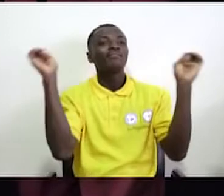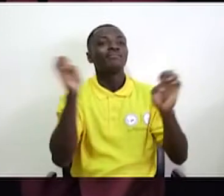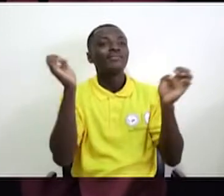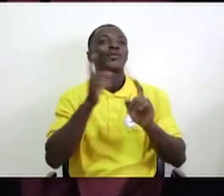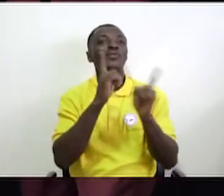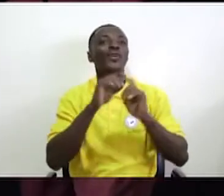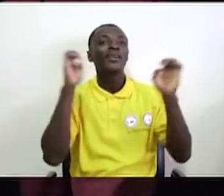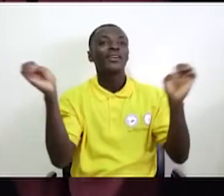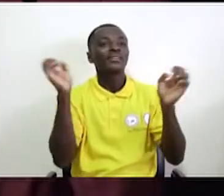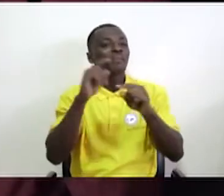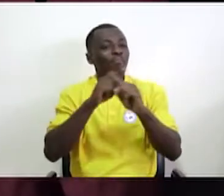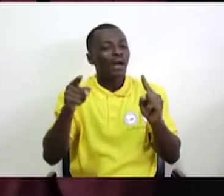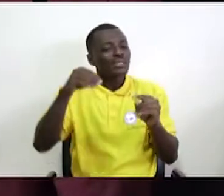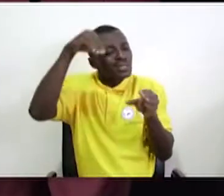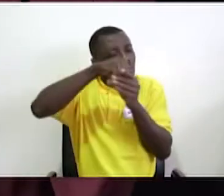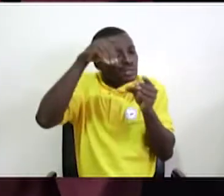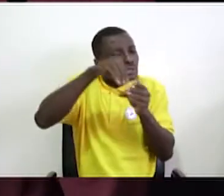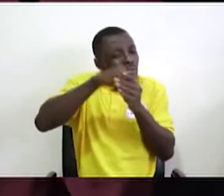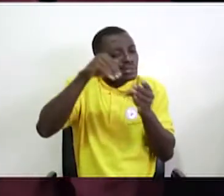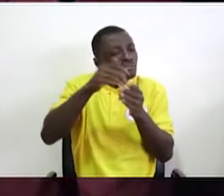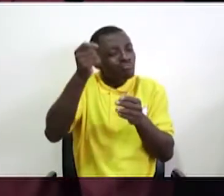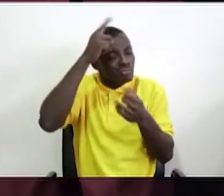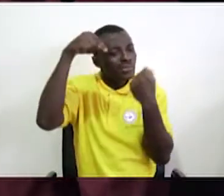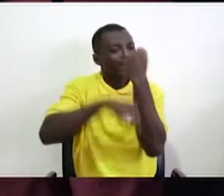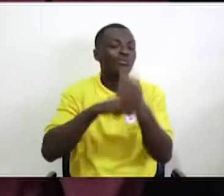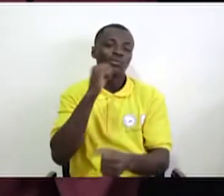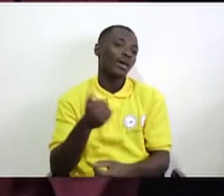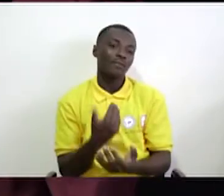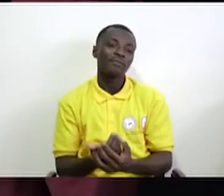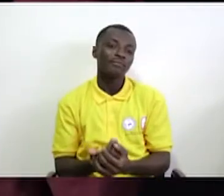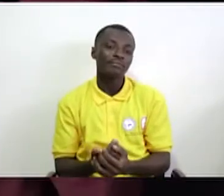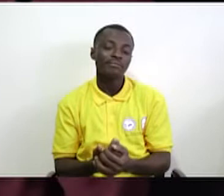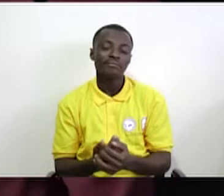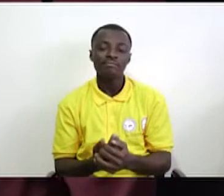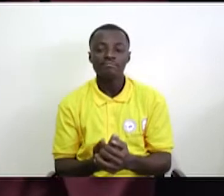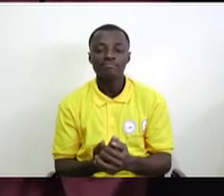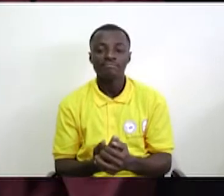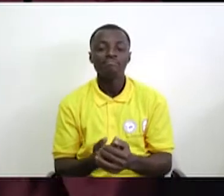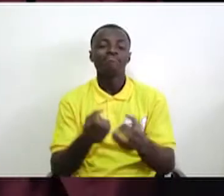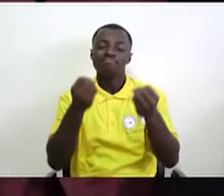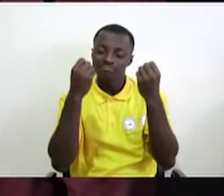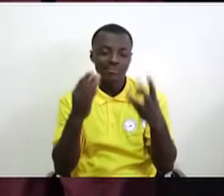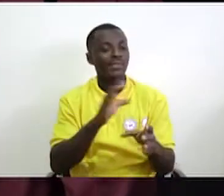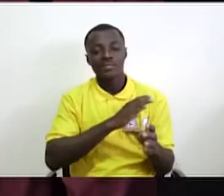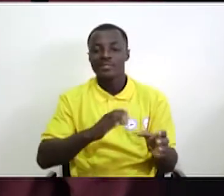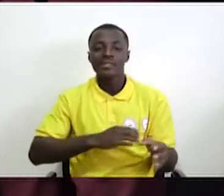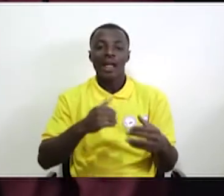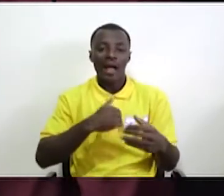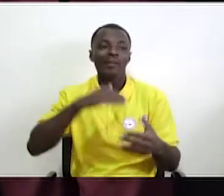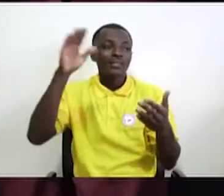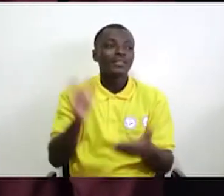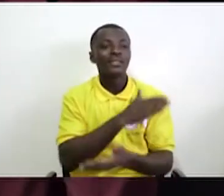Jesus in their lives. Then tina or kase me bom pa ise mubehu. If we say a Christopher bebre eto nyomfa.